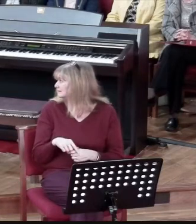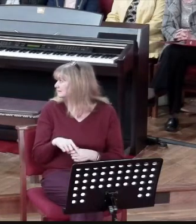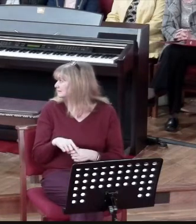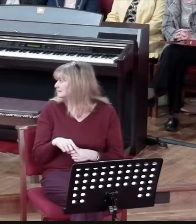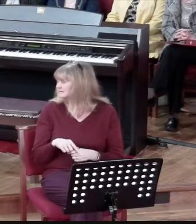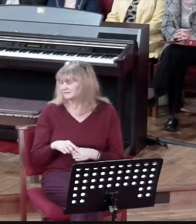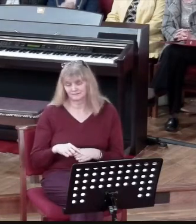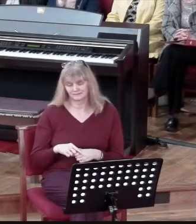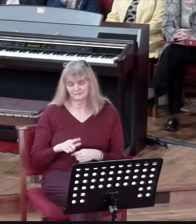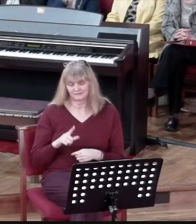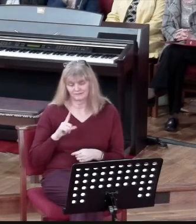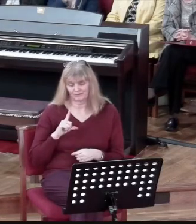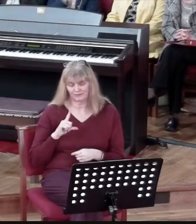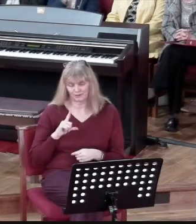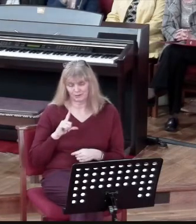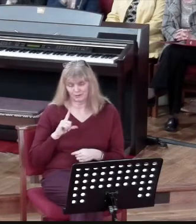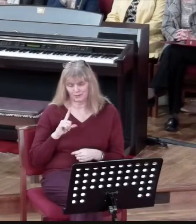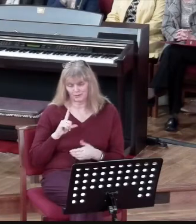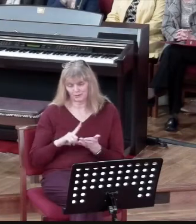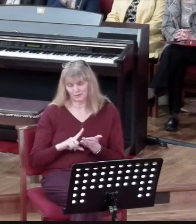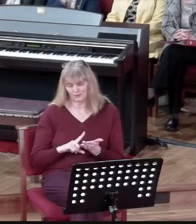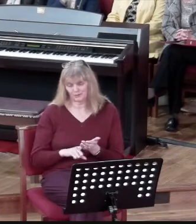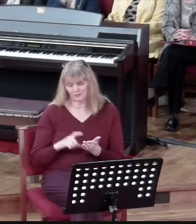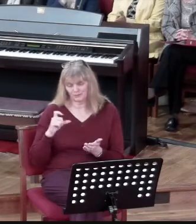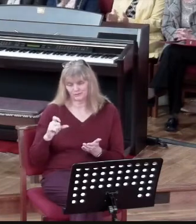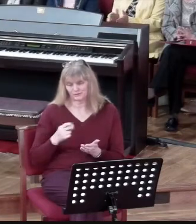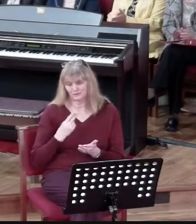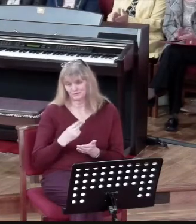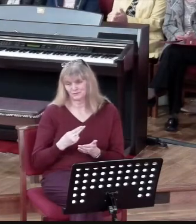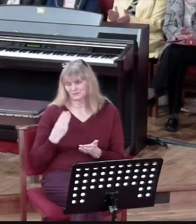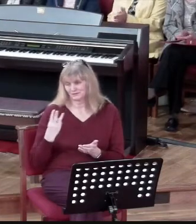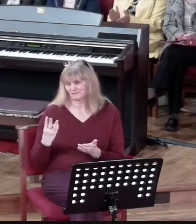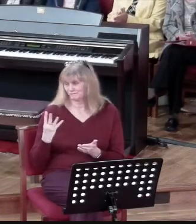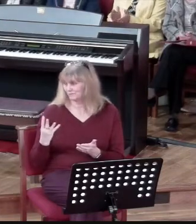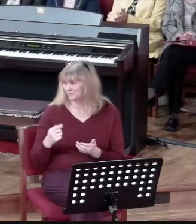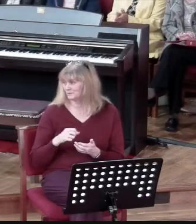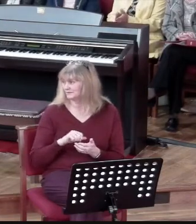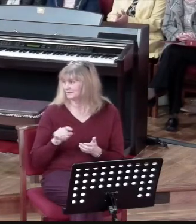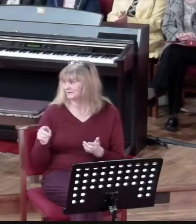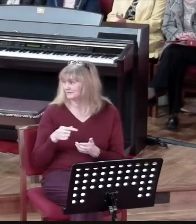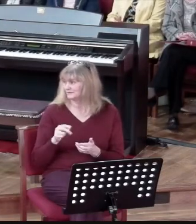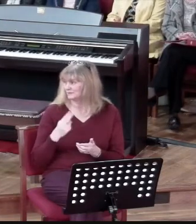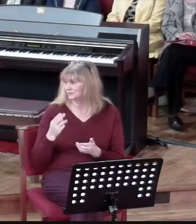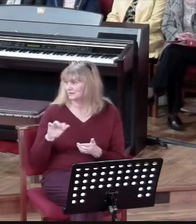6. 24, verse 6. That was near enough. Do you think he did it? Just a minute.